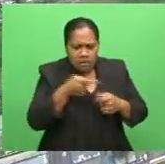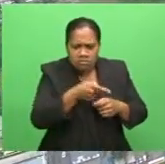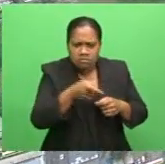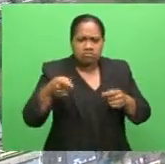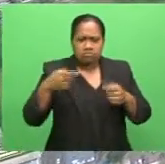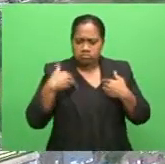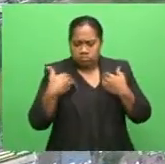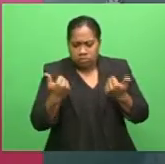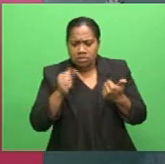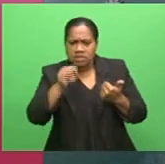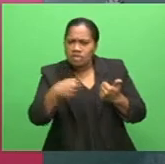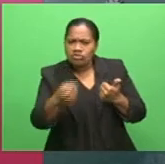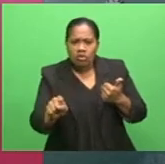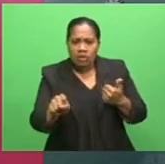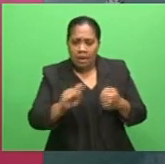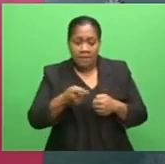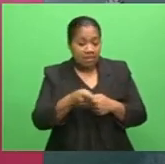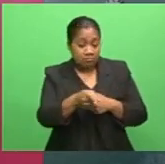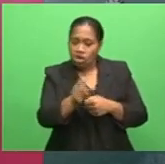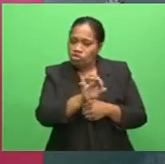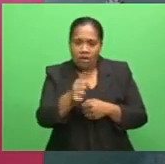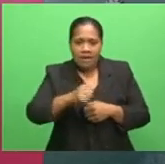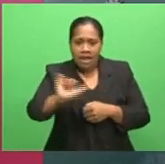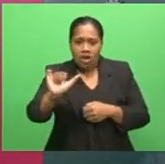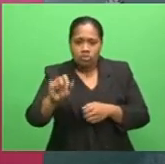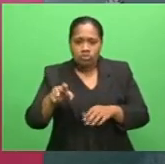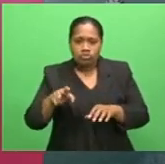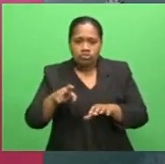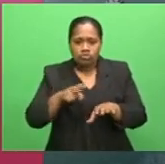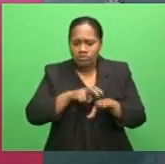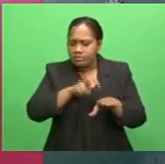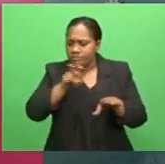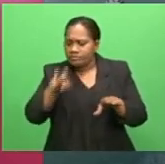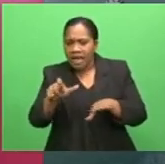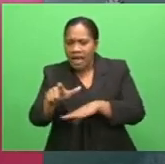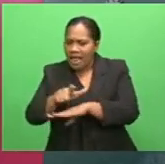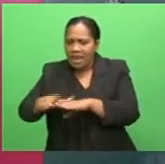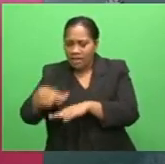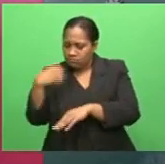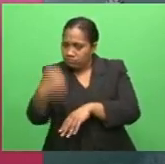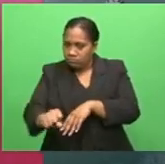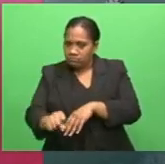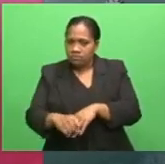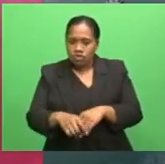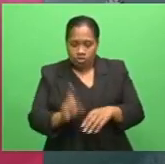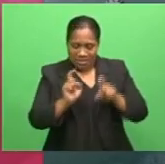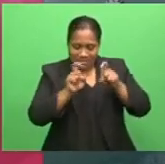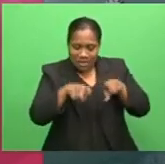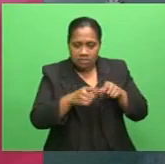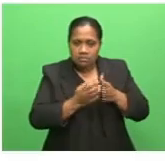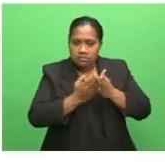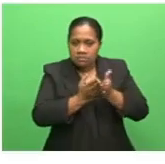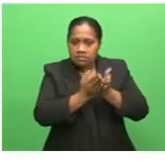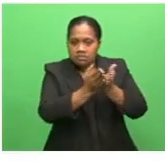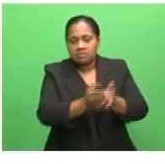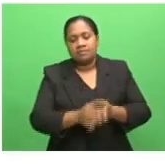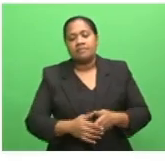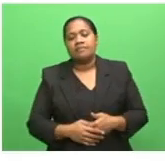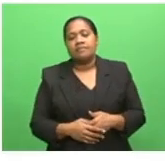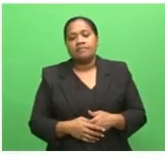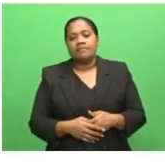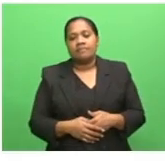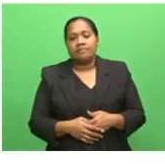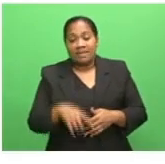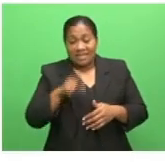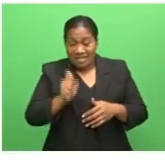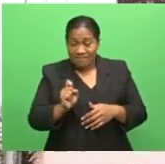or not. They are not allowed to actually get onto the land, so they remain on the ship. If there is any instance where someone needs